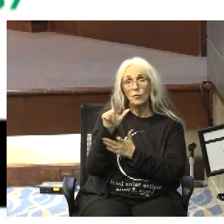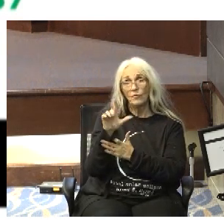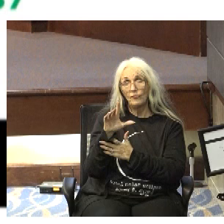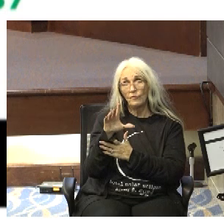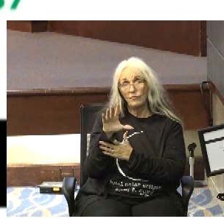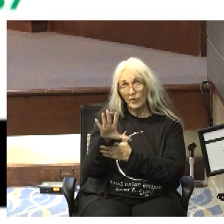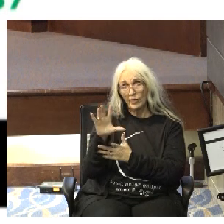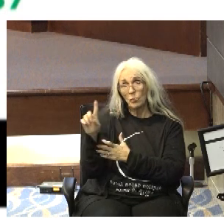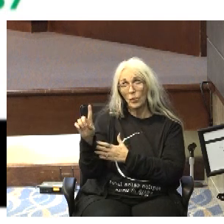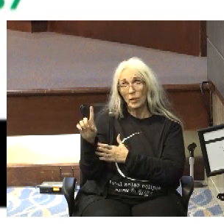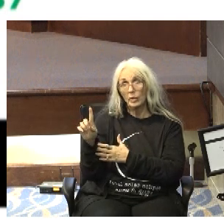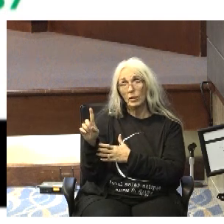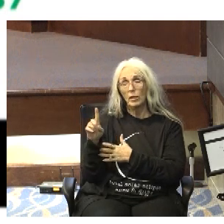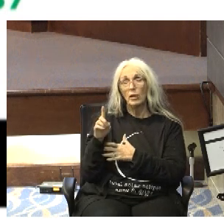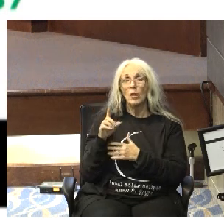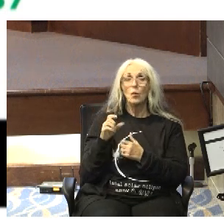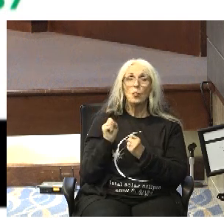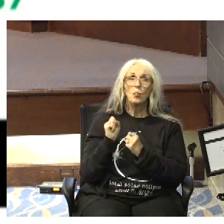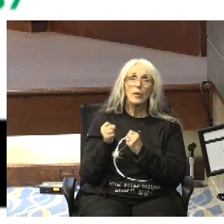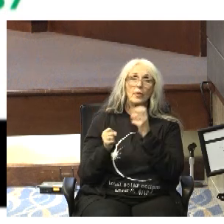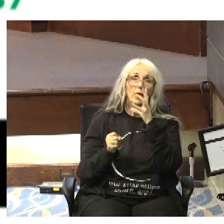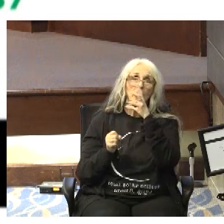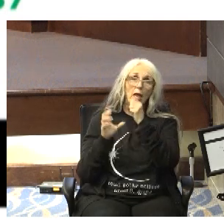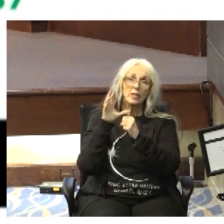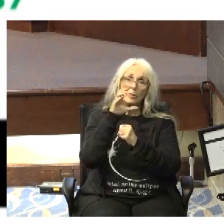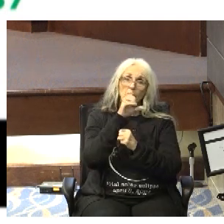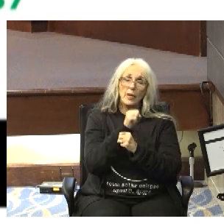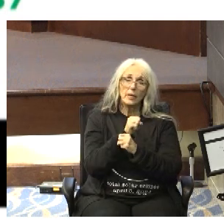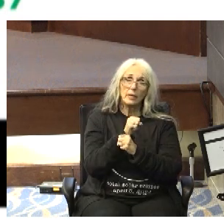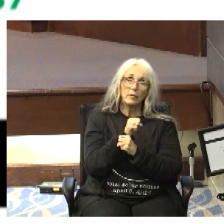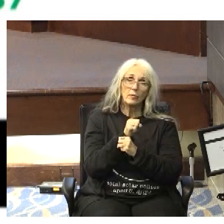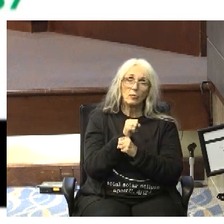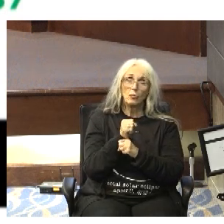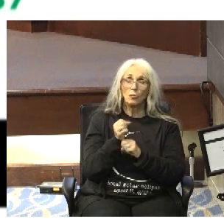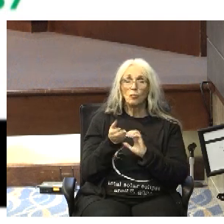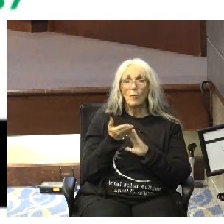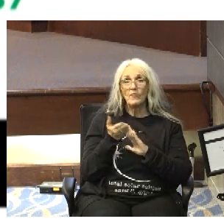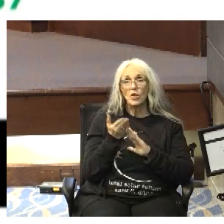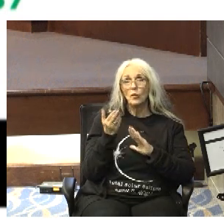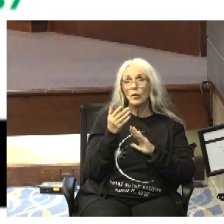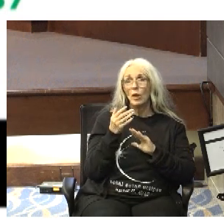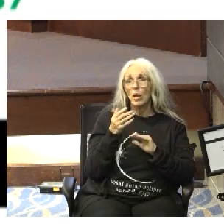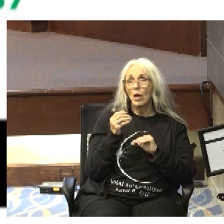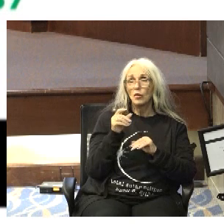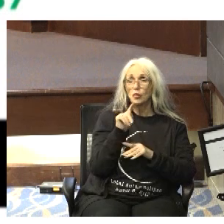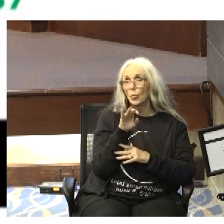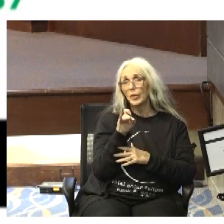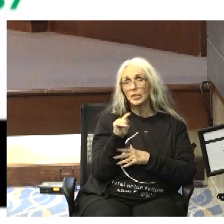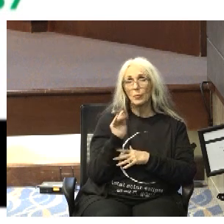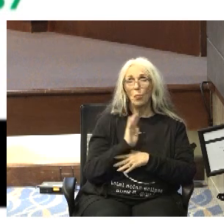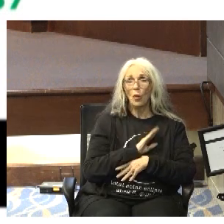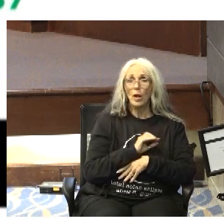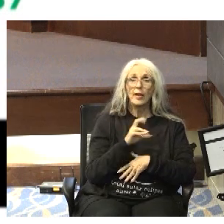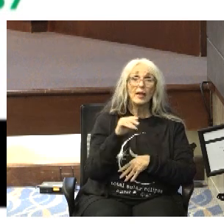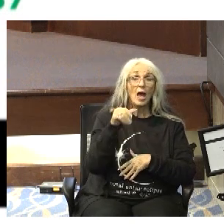2051, providing a estimated approximate retained revenue for TERS 4 that it could use for other projects